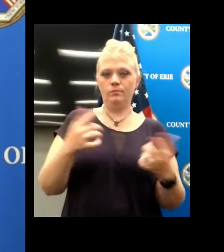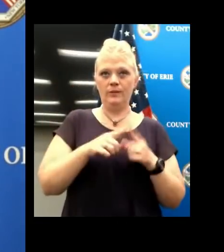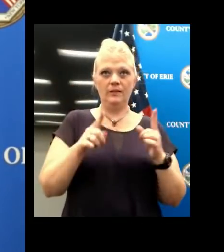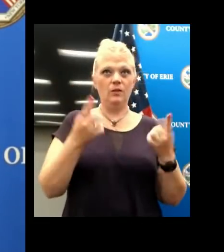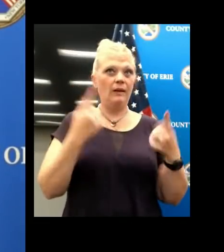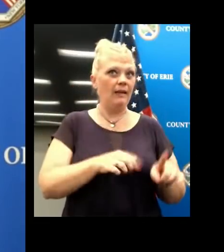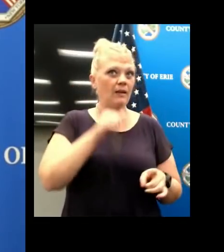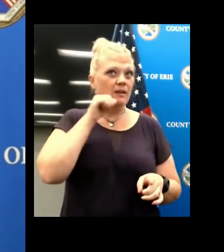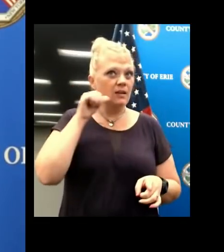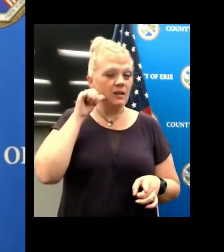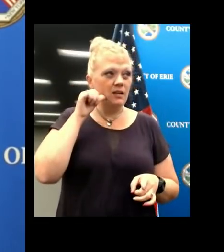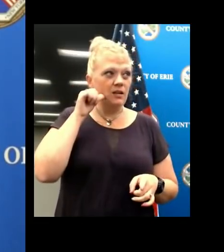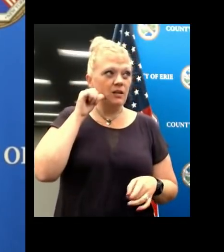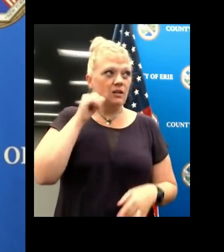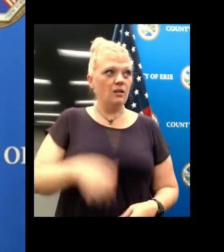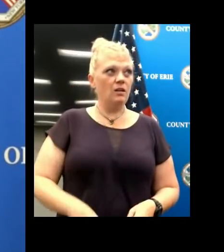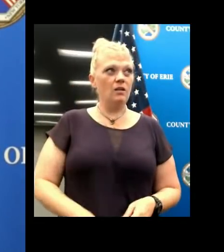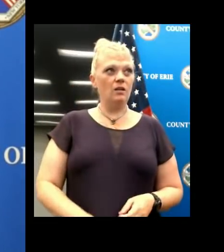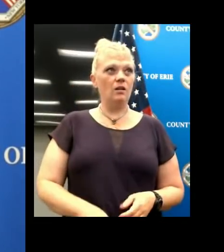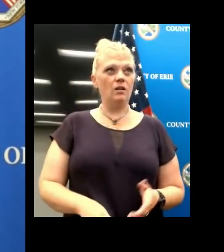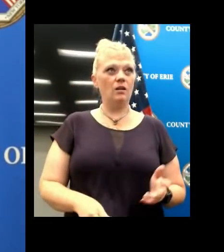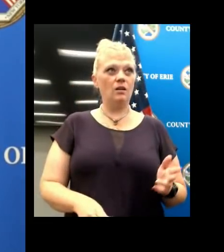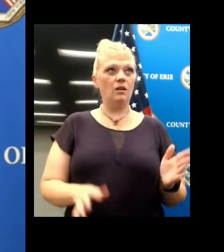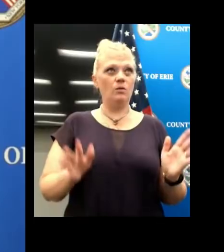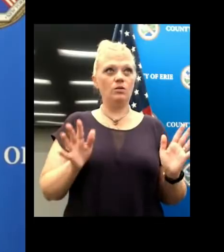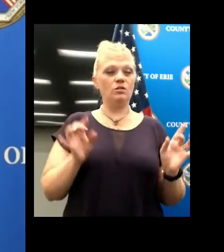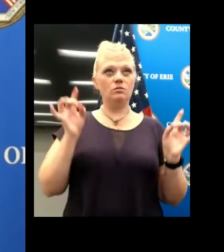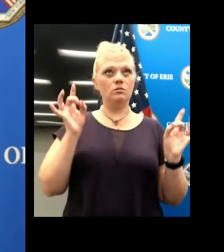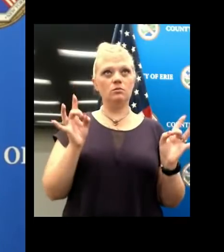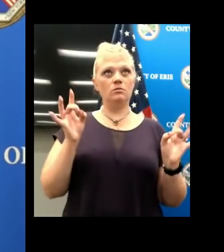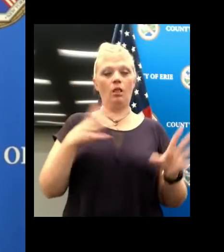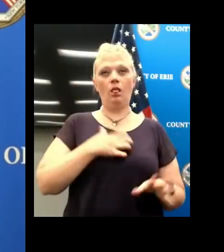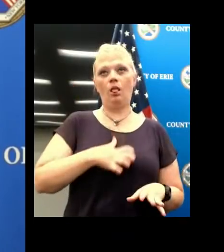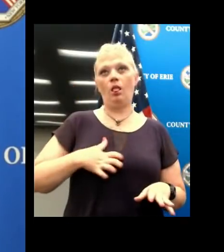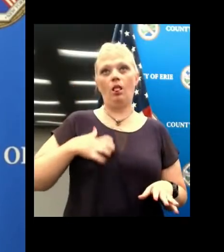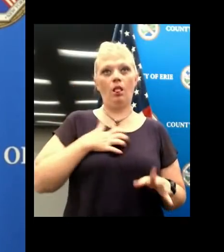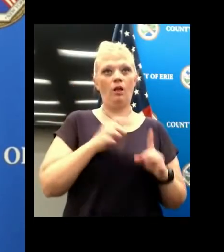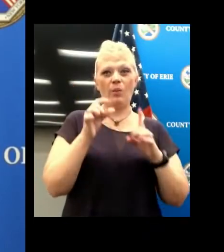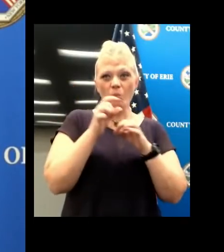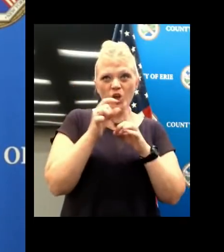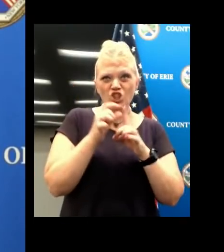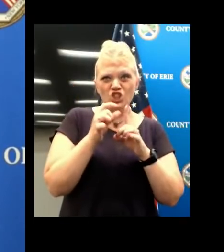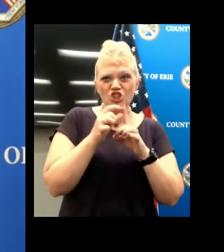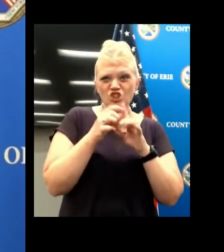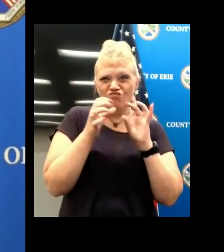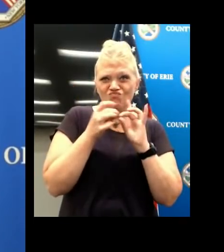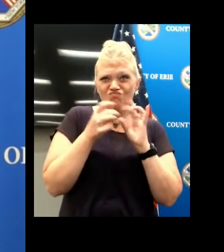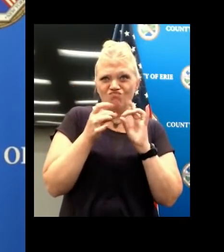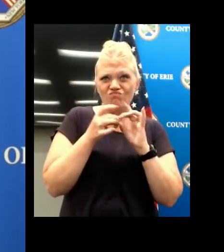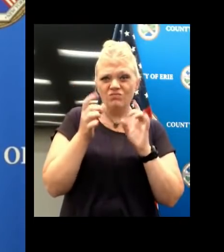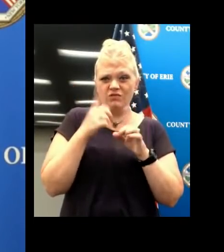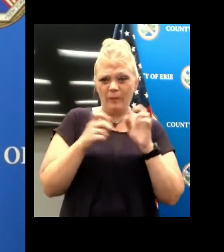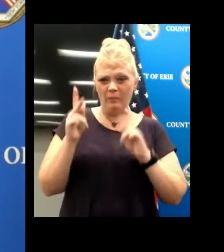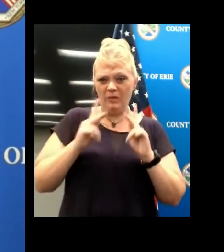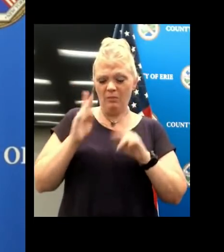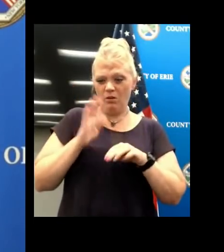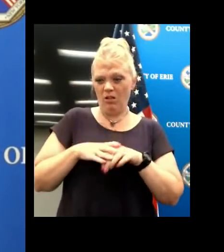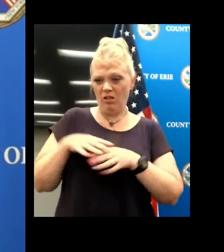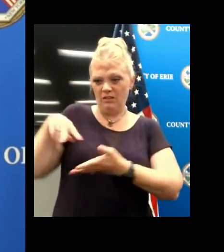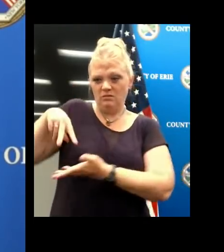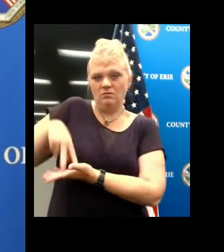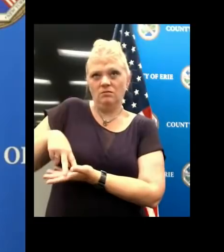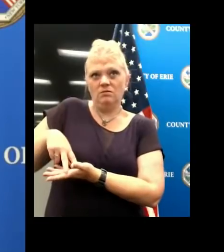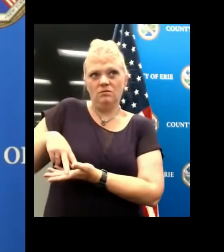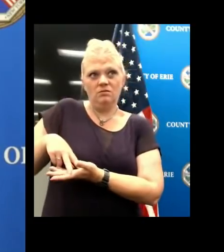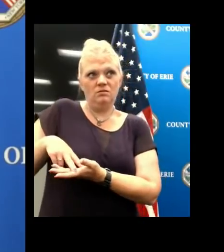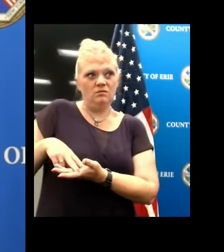was just unconscionable. The words that were being said by some of those individuals on the side of the street towards the